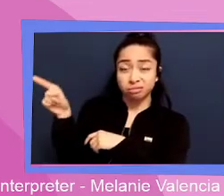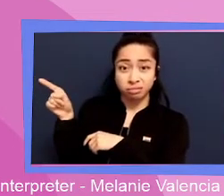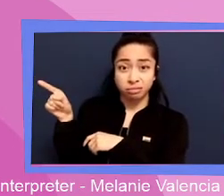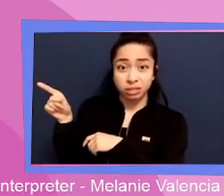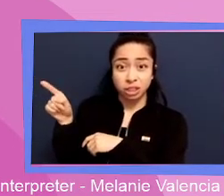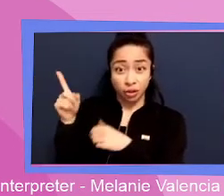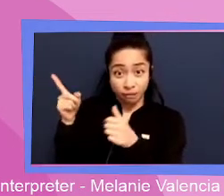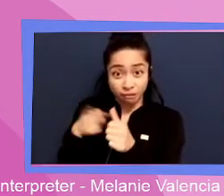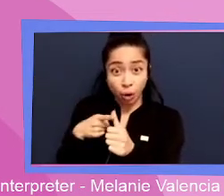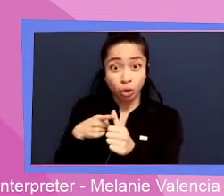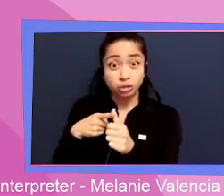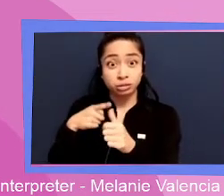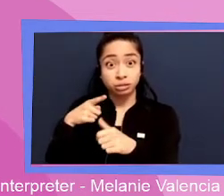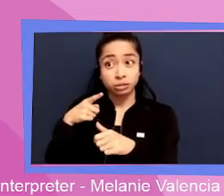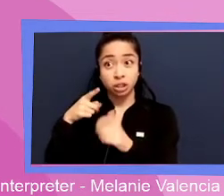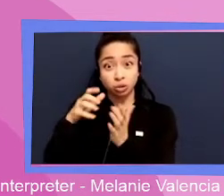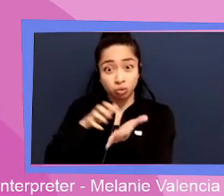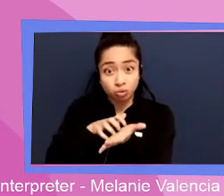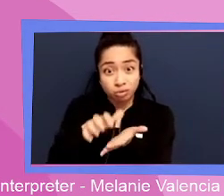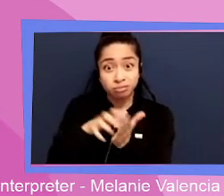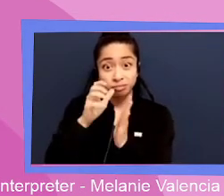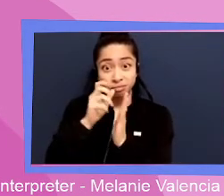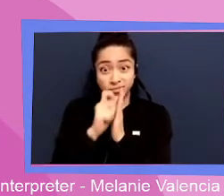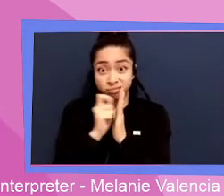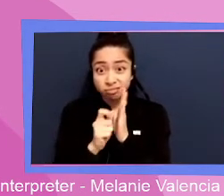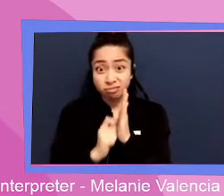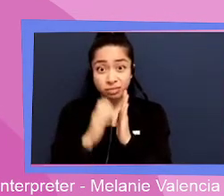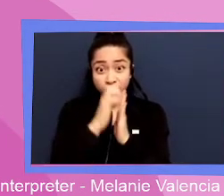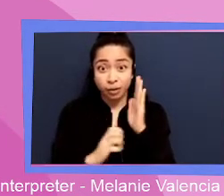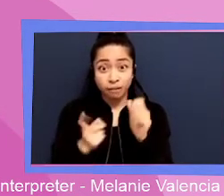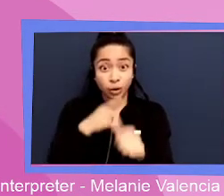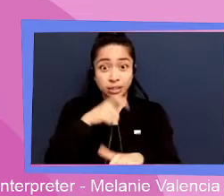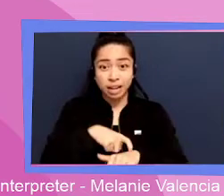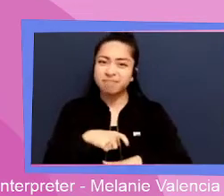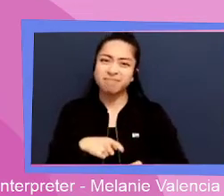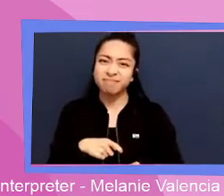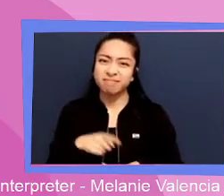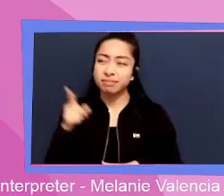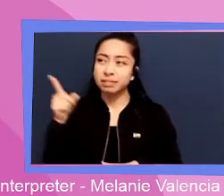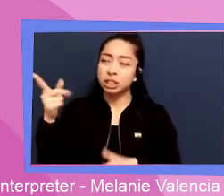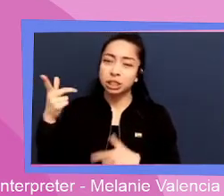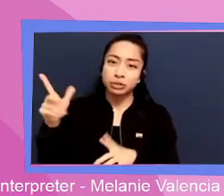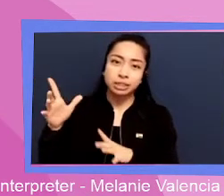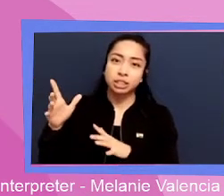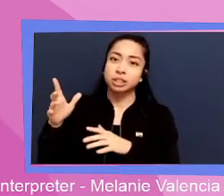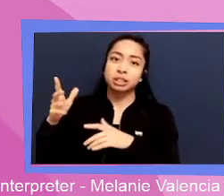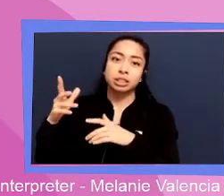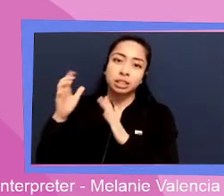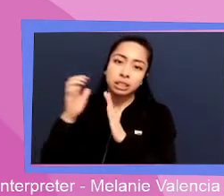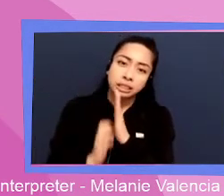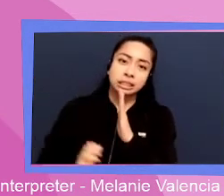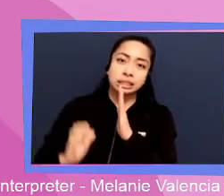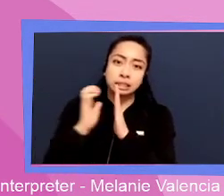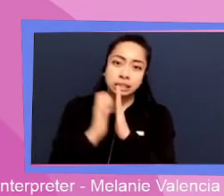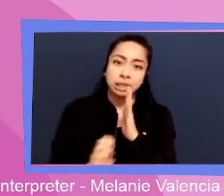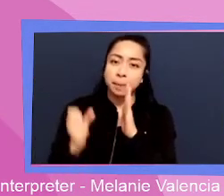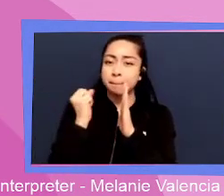author put together. It's never that. There is 5-6 drafts, please, for me,